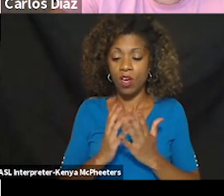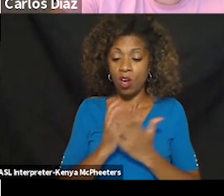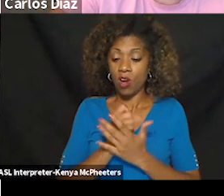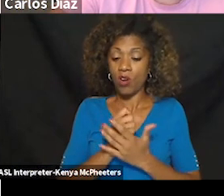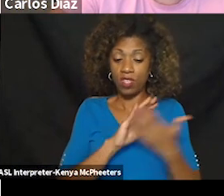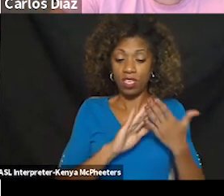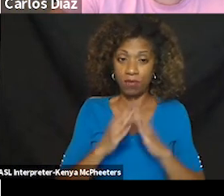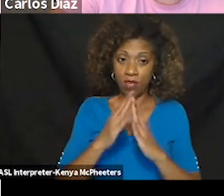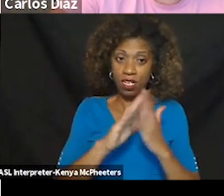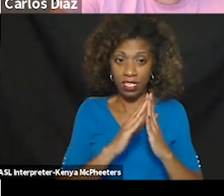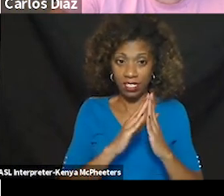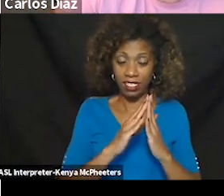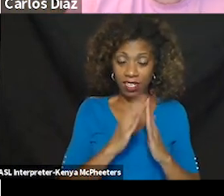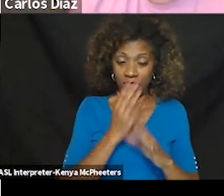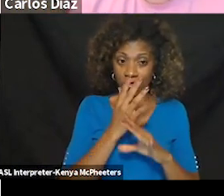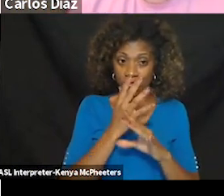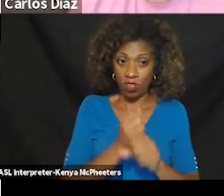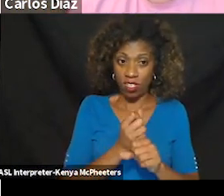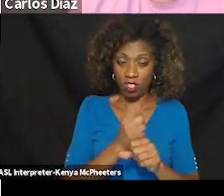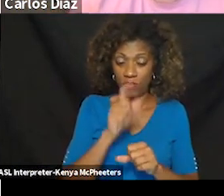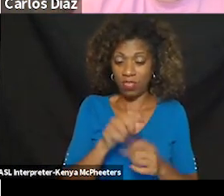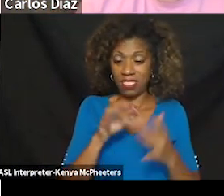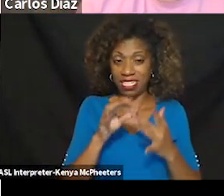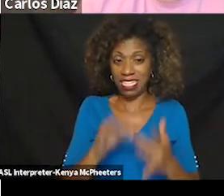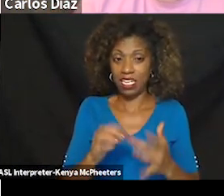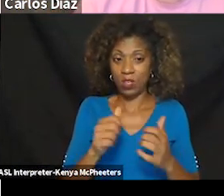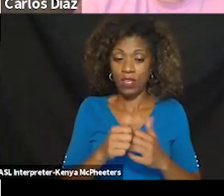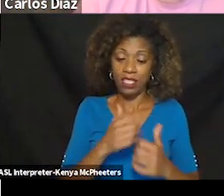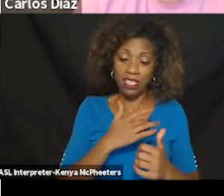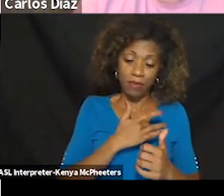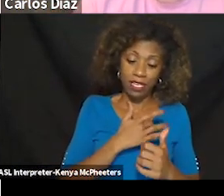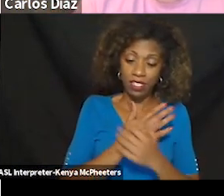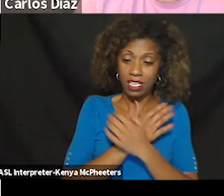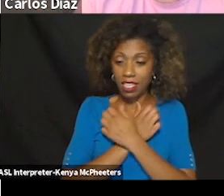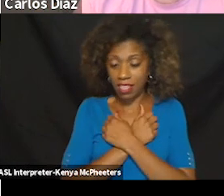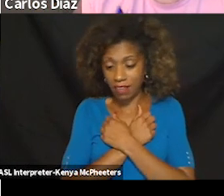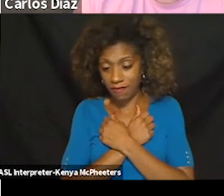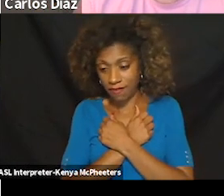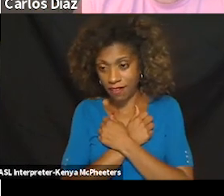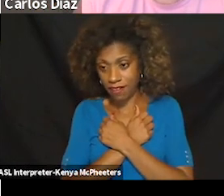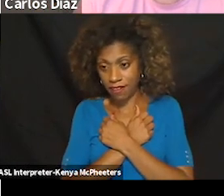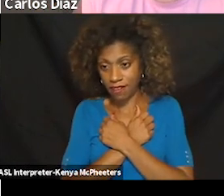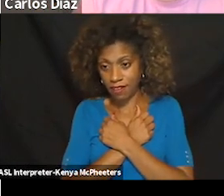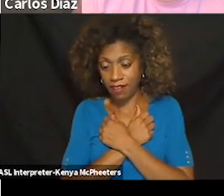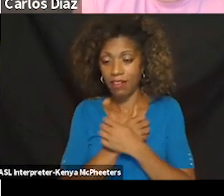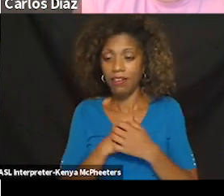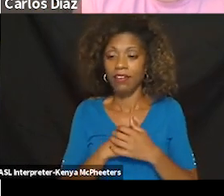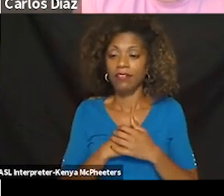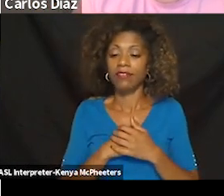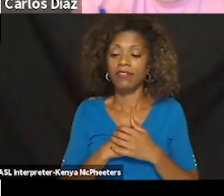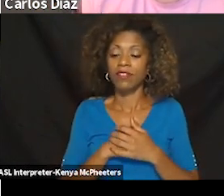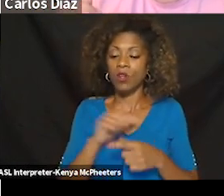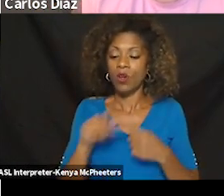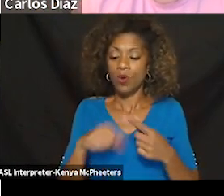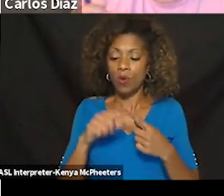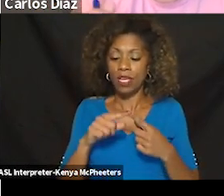leading with compassion and love. Again, we heard from the folks of the City of Falls Church when the pandemic first started, they carried